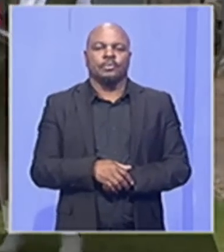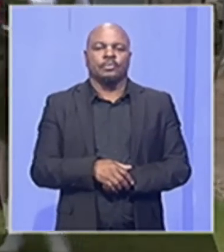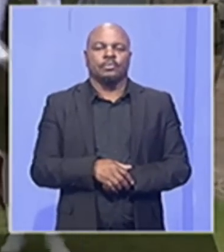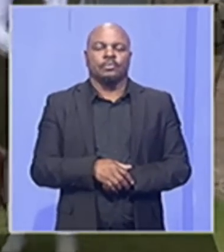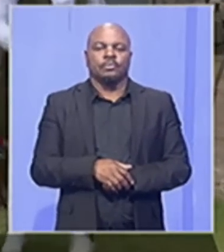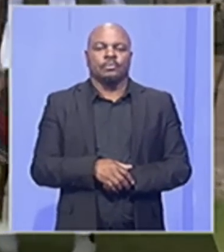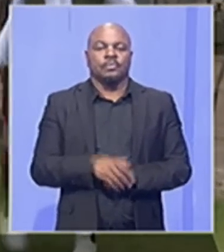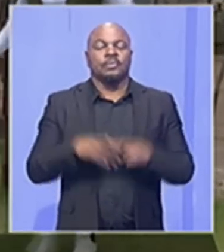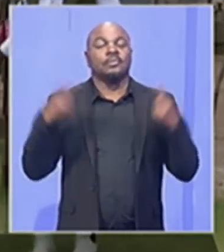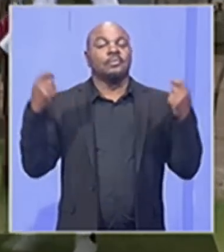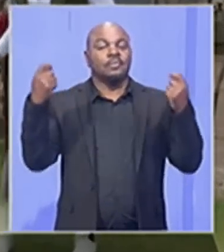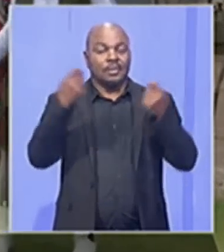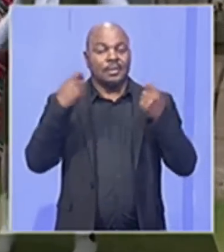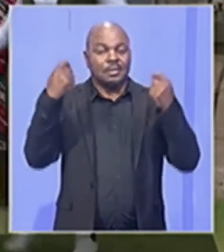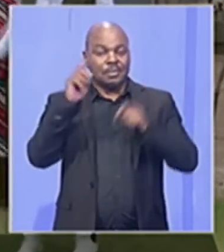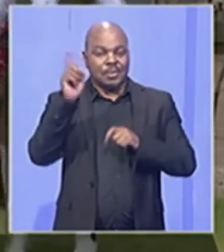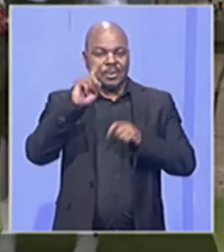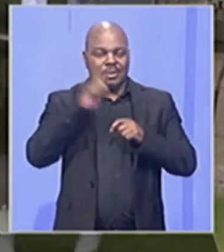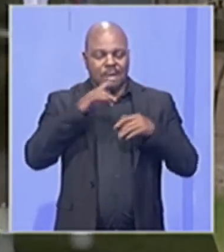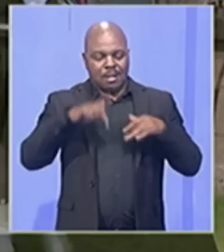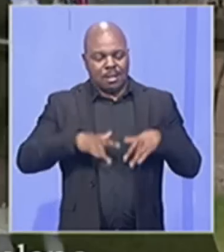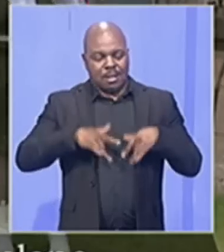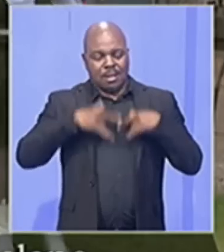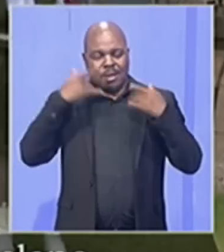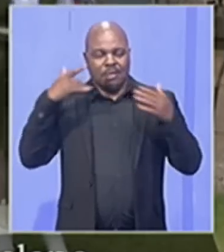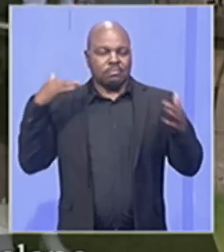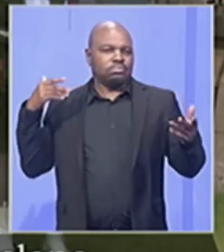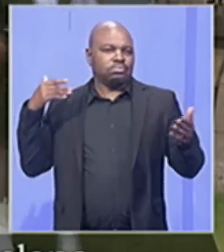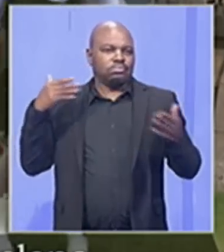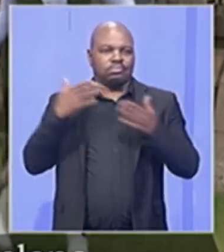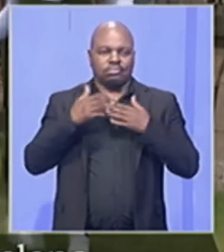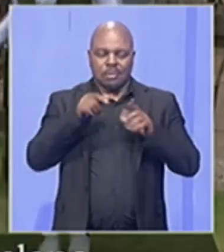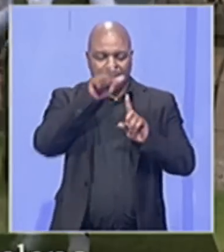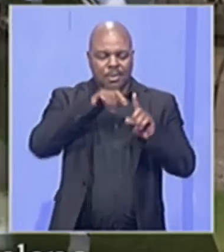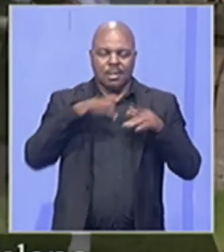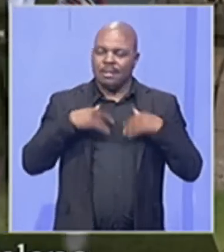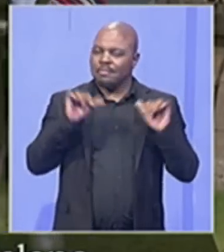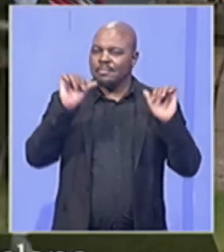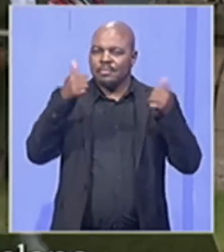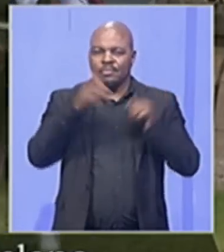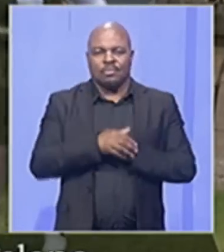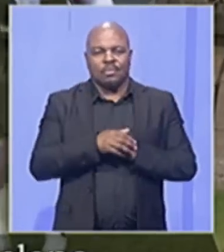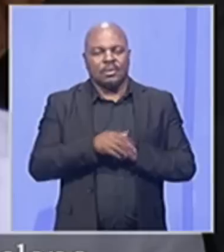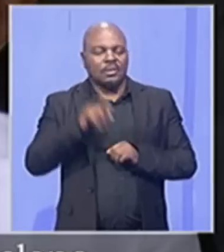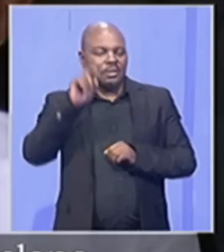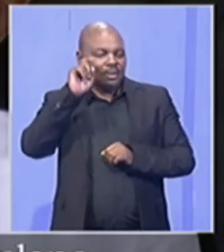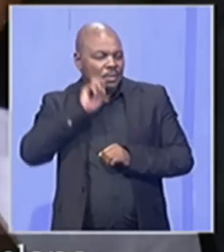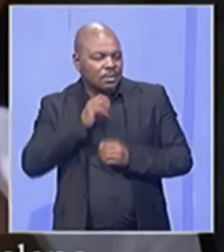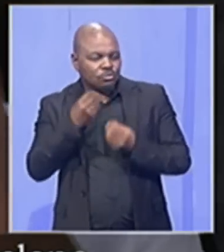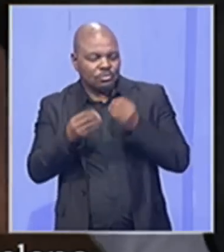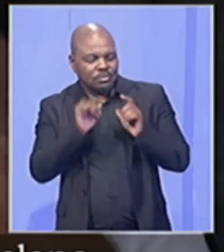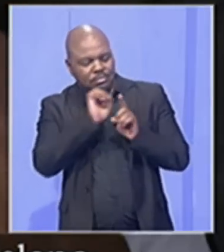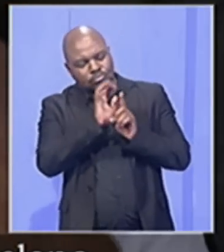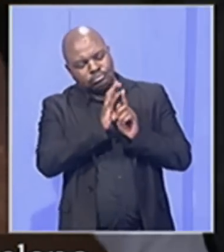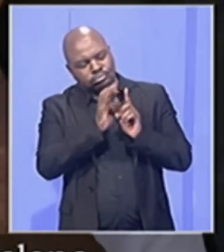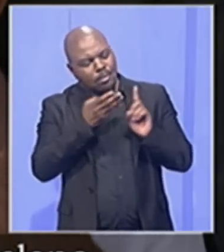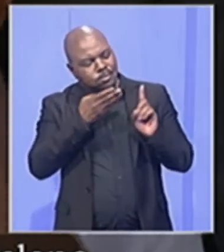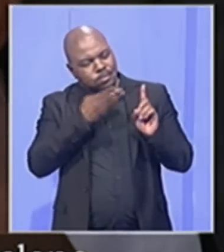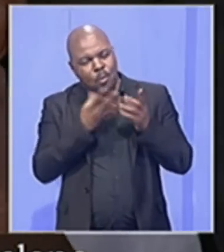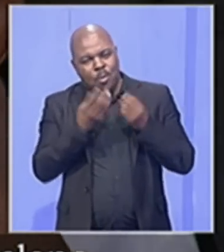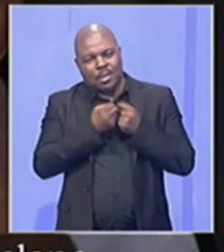Ho keteka leeto la bophelo bo phetsweng hantle a dikanyeditswe ke ditloholo ka melaetsa ya ditakaletso